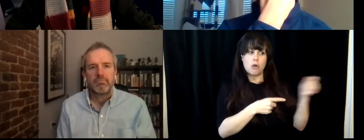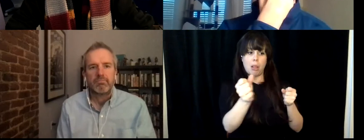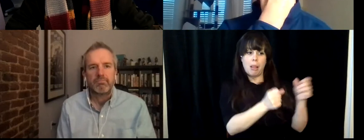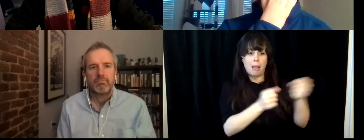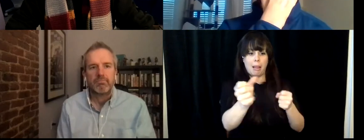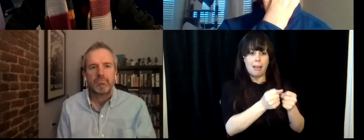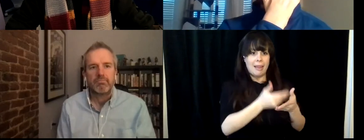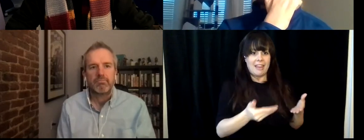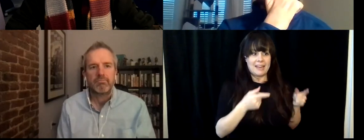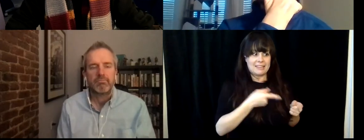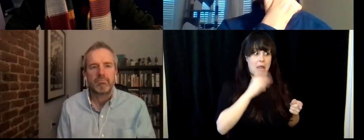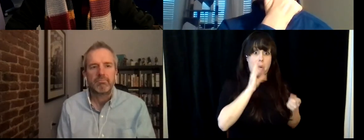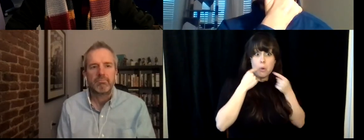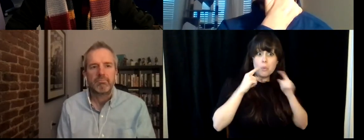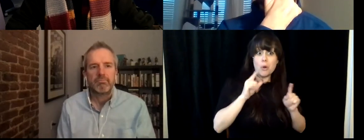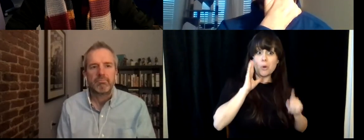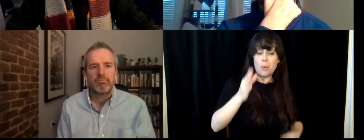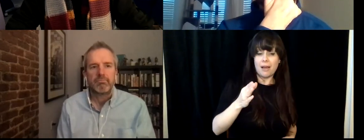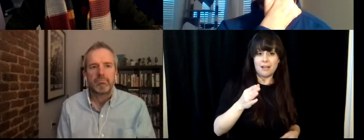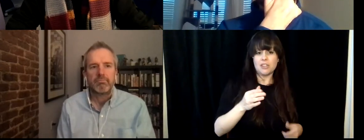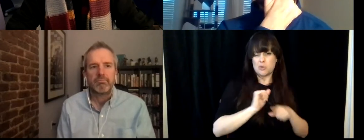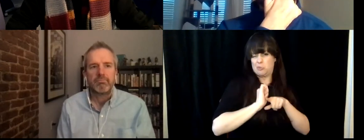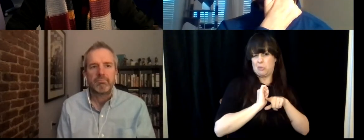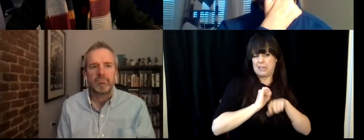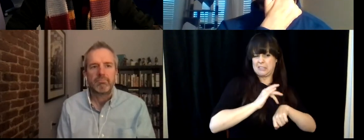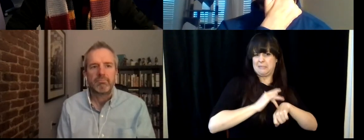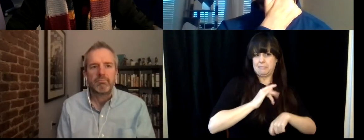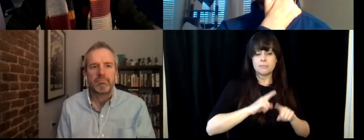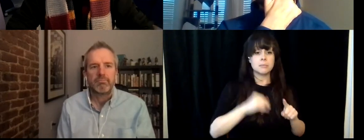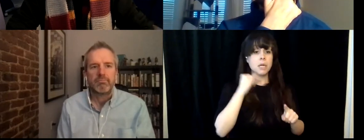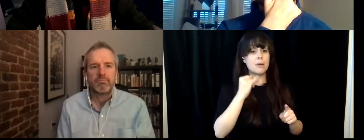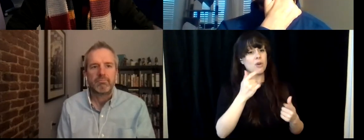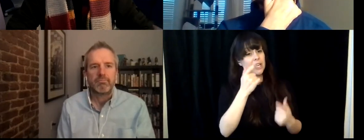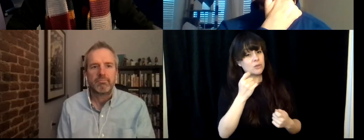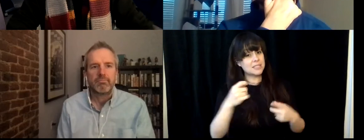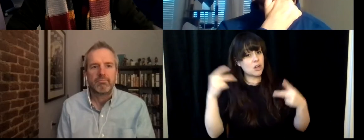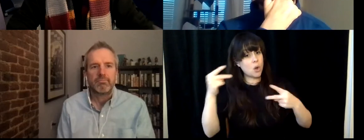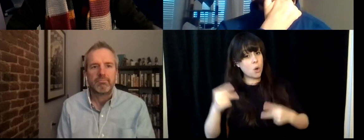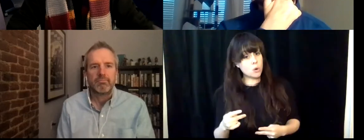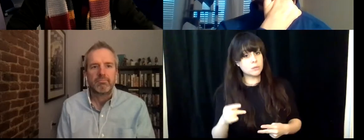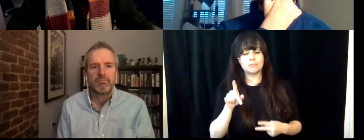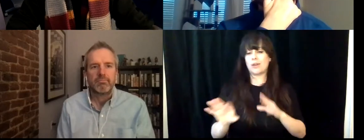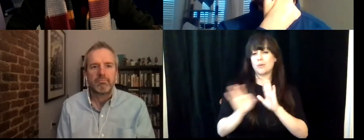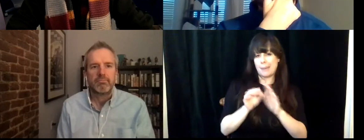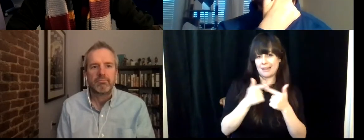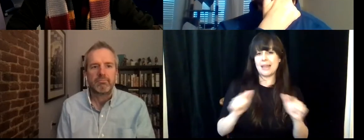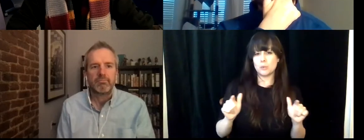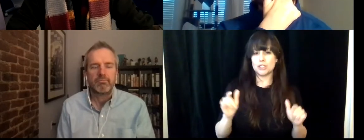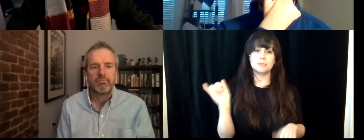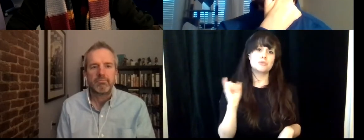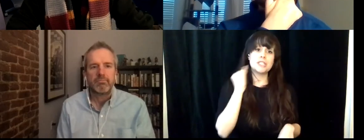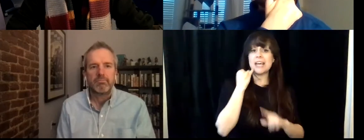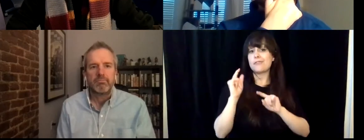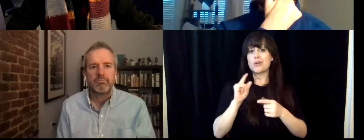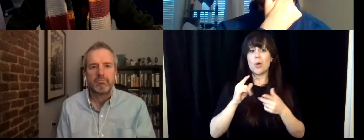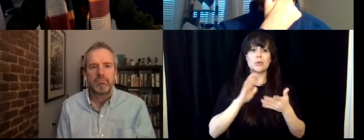But if you really want to get into, say, coding, then you're going to have to probably pick a language, just like you would, you know, like you pick Spanish